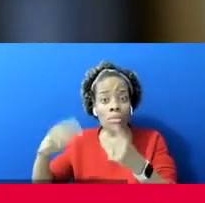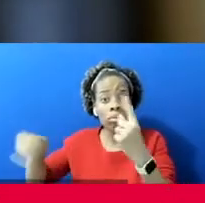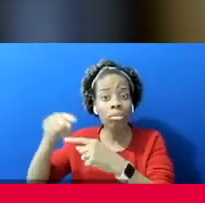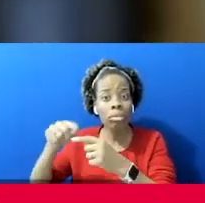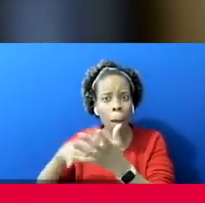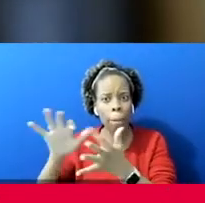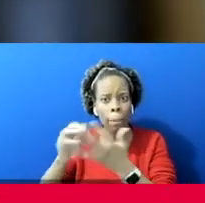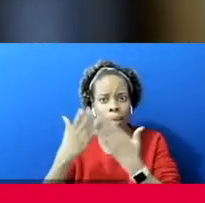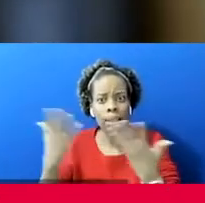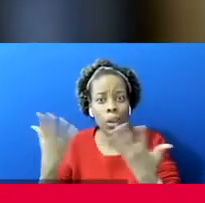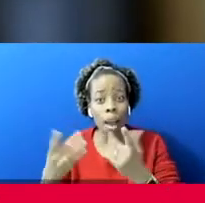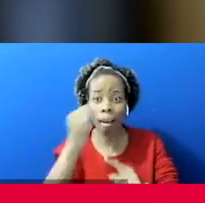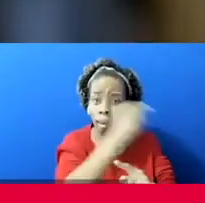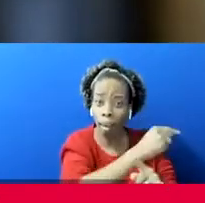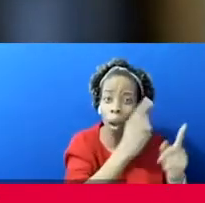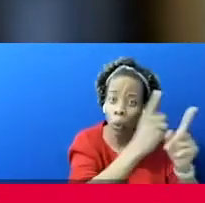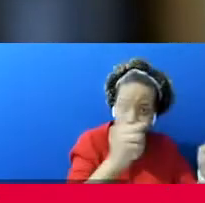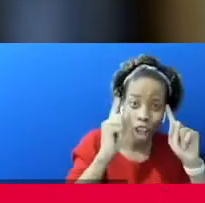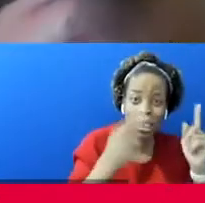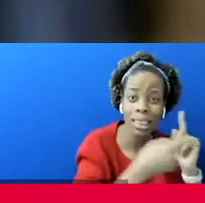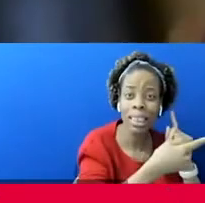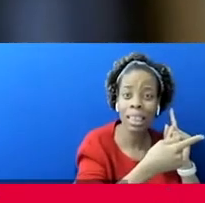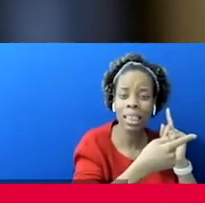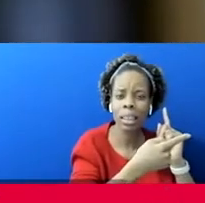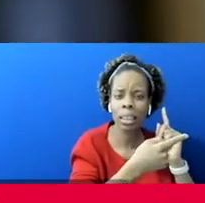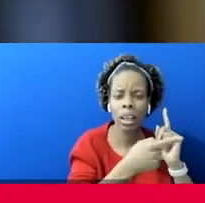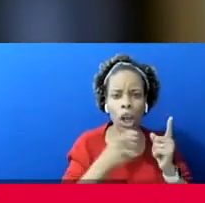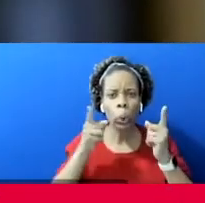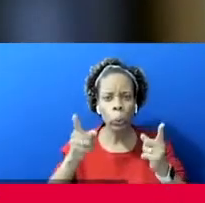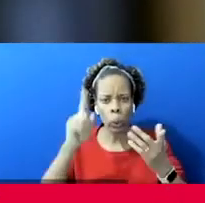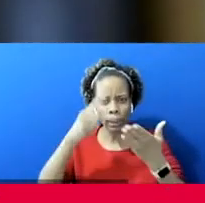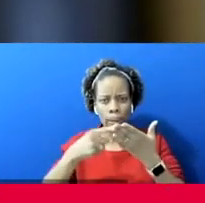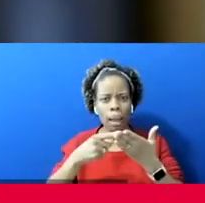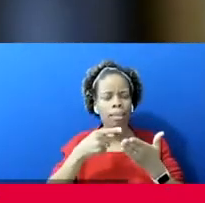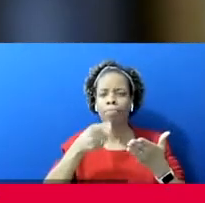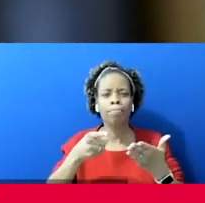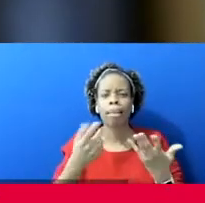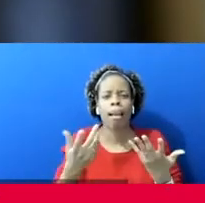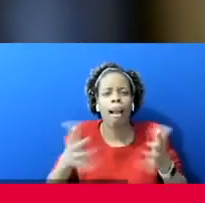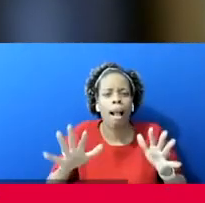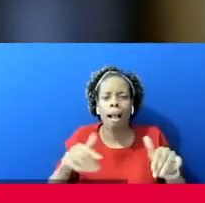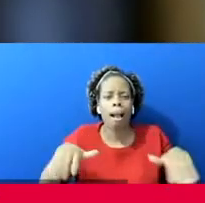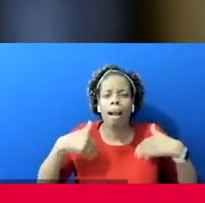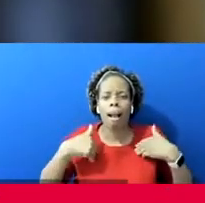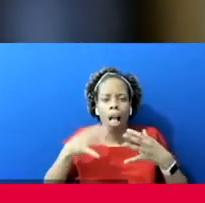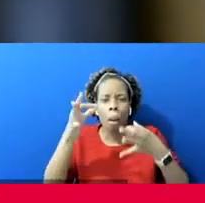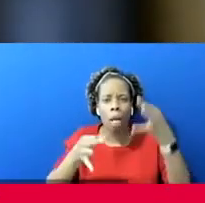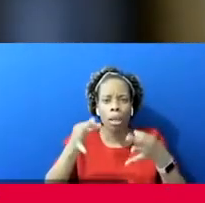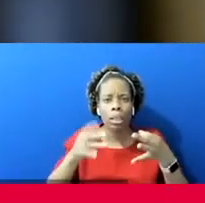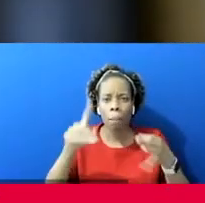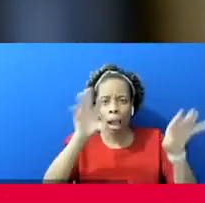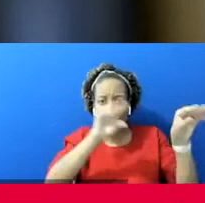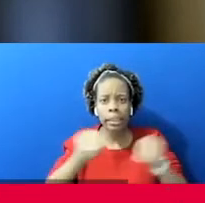seriously, why do you get to decide, oh, that's not political, that's too political, but we're going to teach politics, we're going to teach a